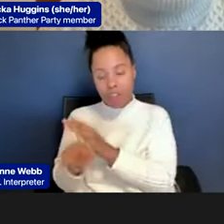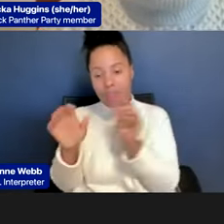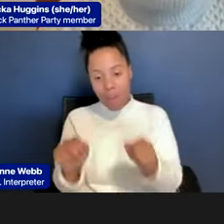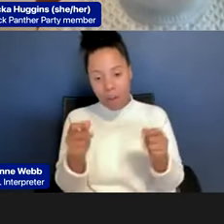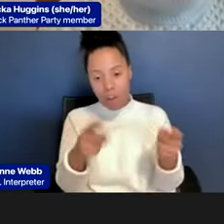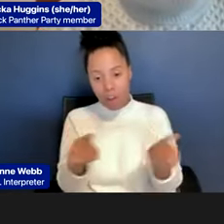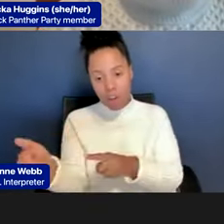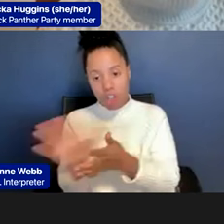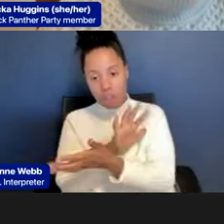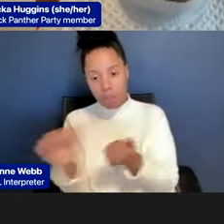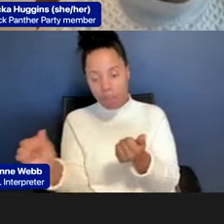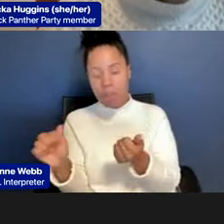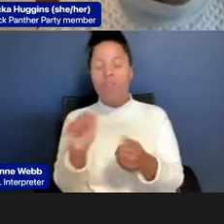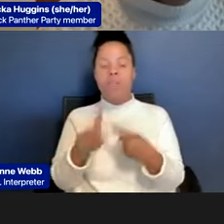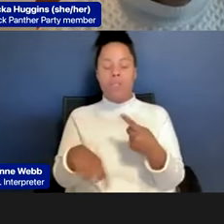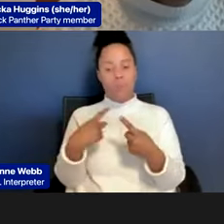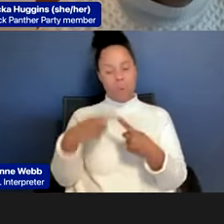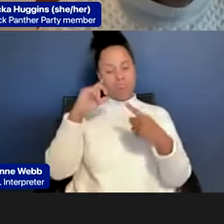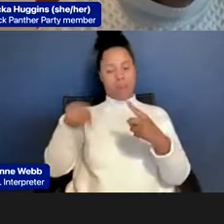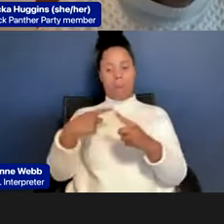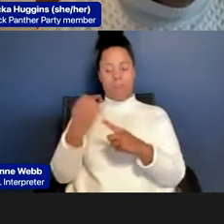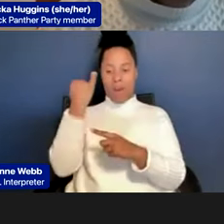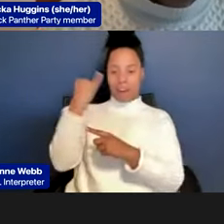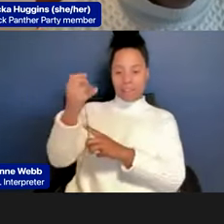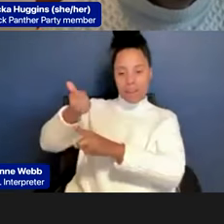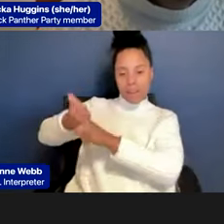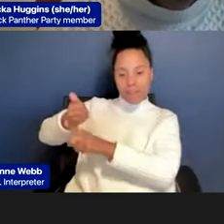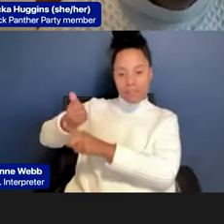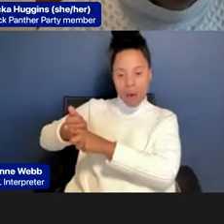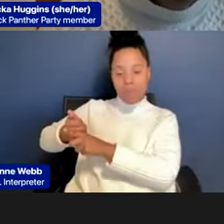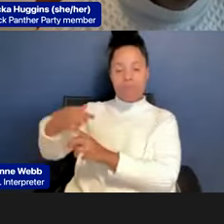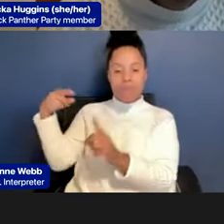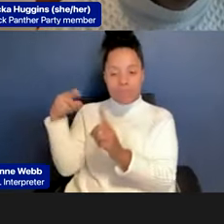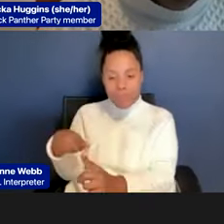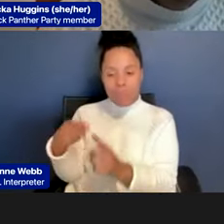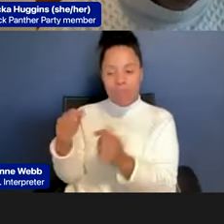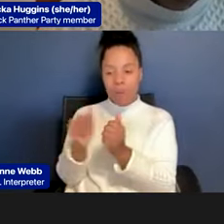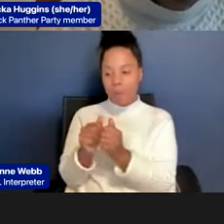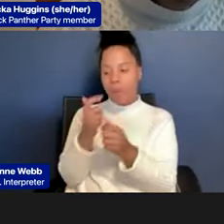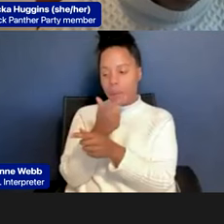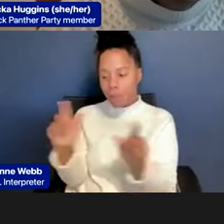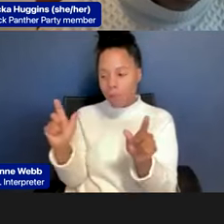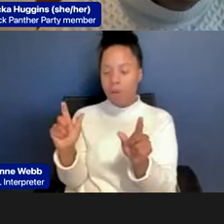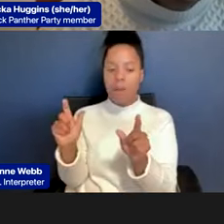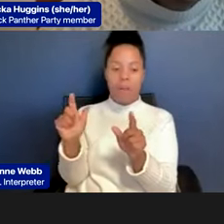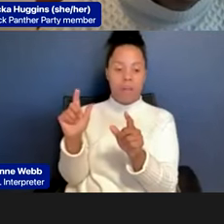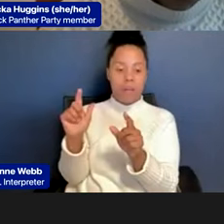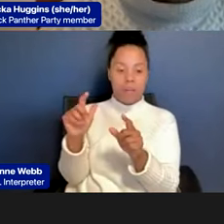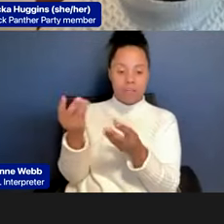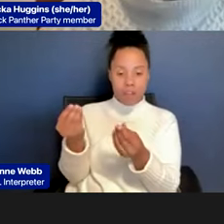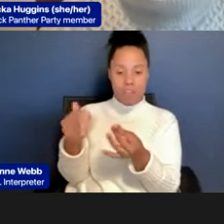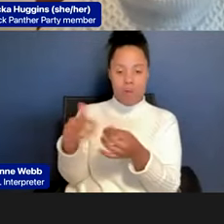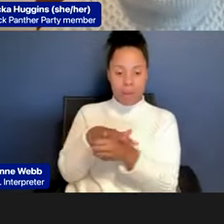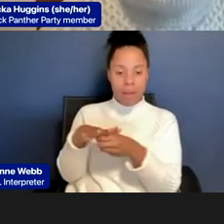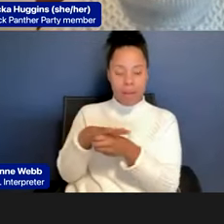at the idea by itself, particularly again of the liberated territory idea, does not work unless we are